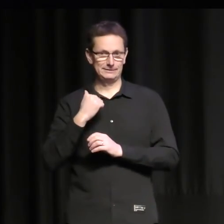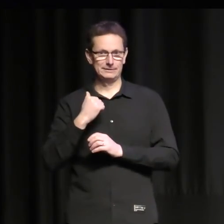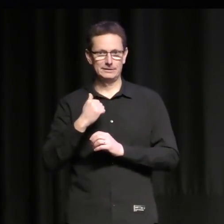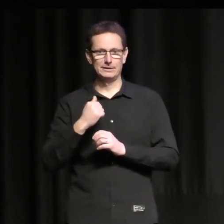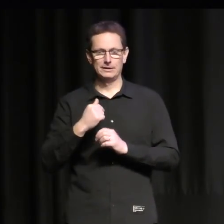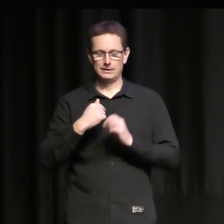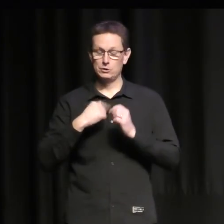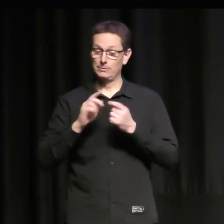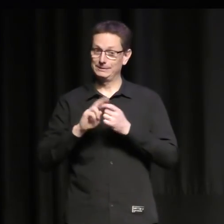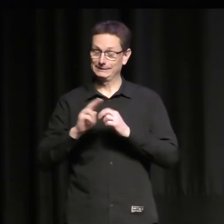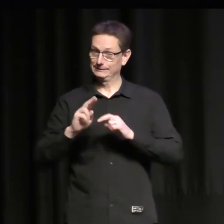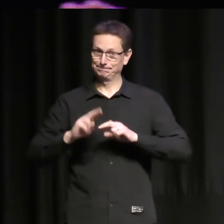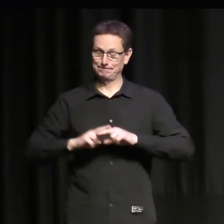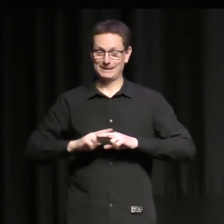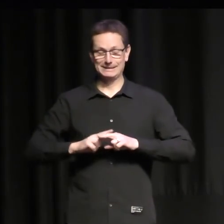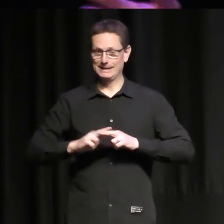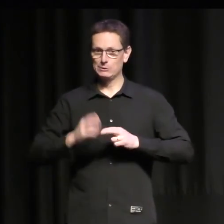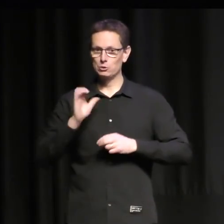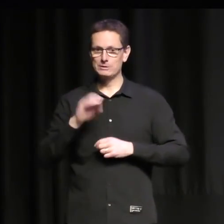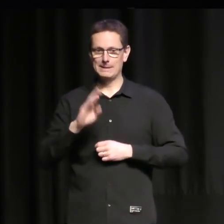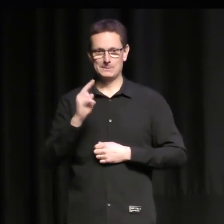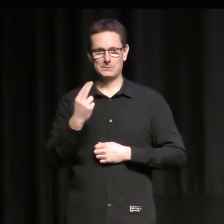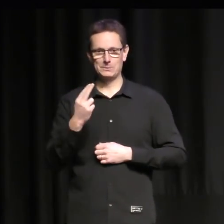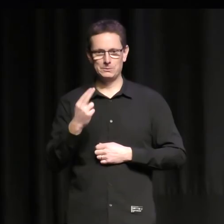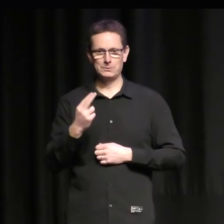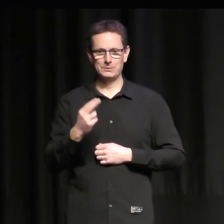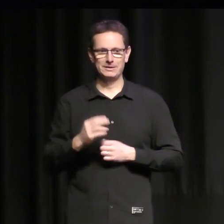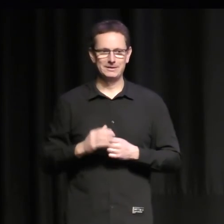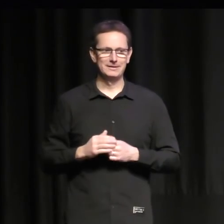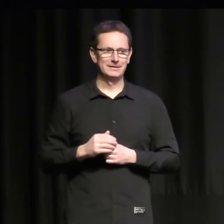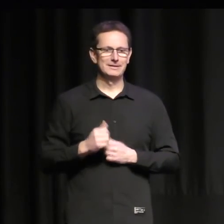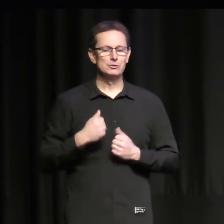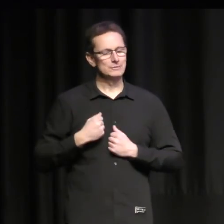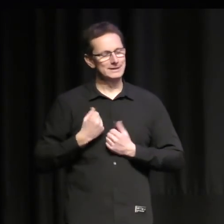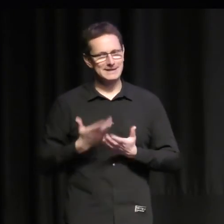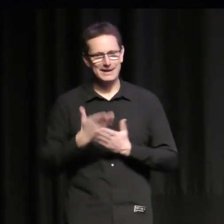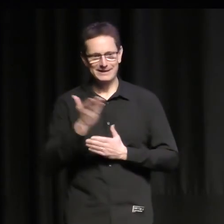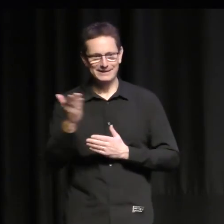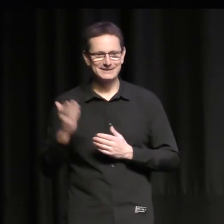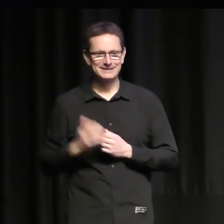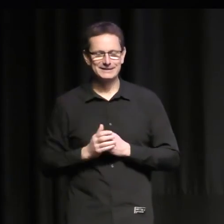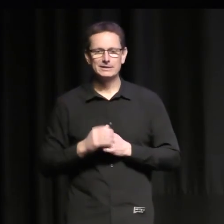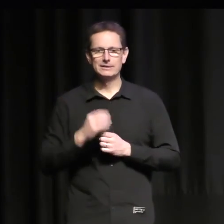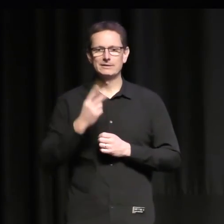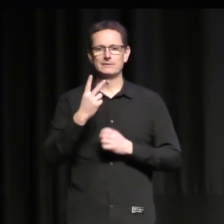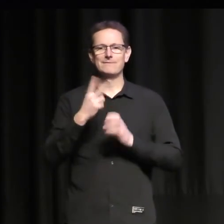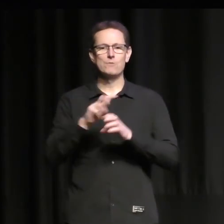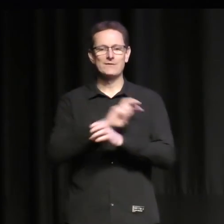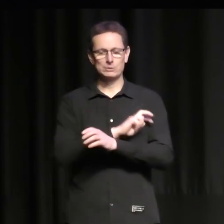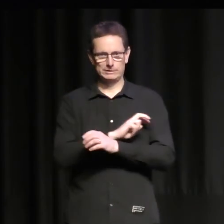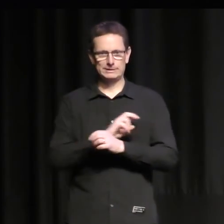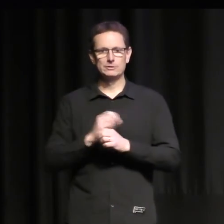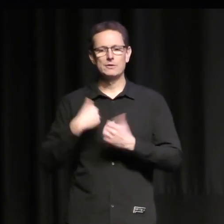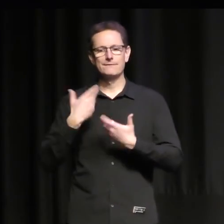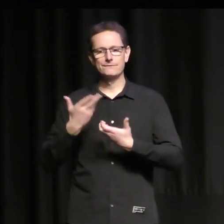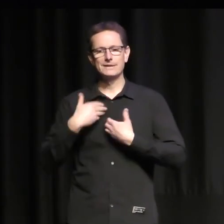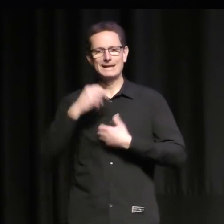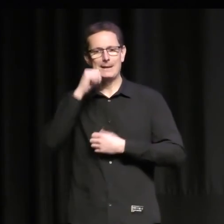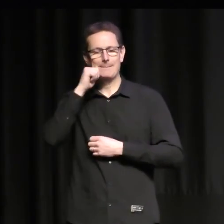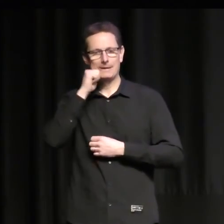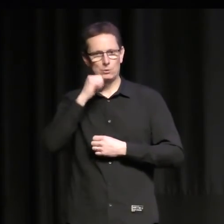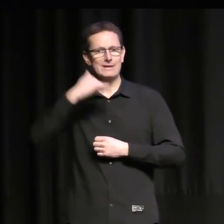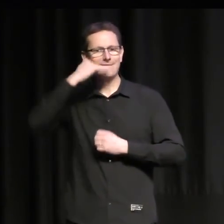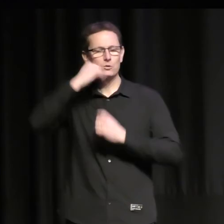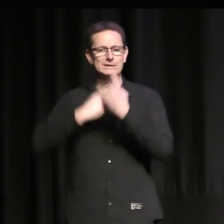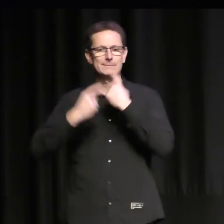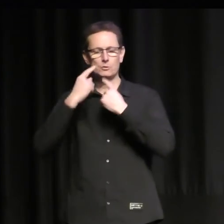very emotional about this, so I'll match you. 2 weeks ago, I got an email and a phone call from the